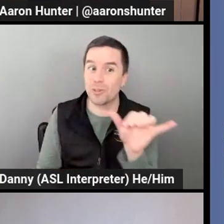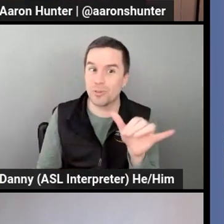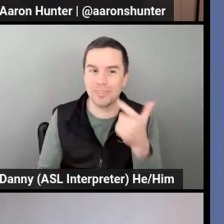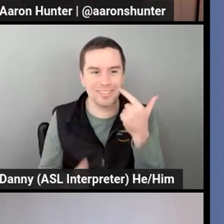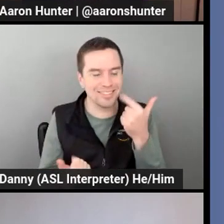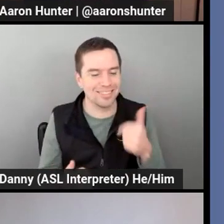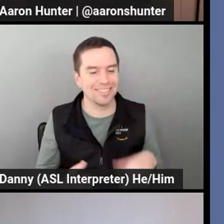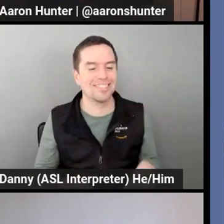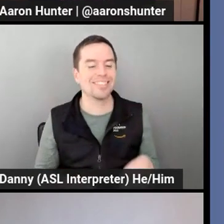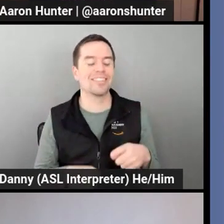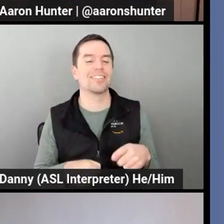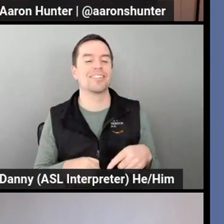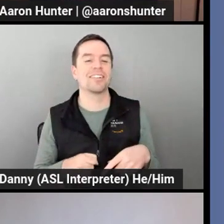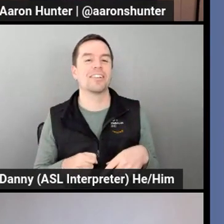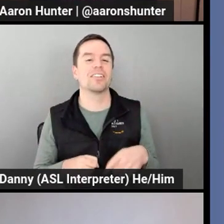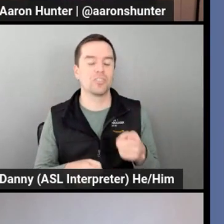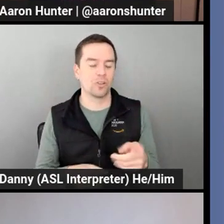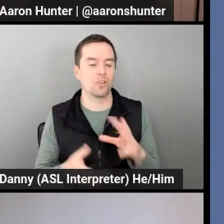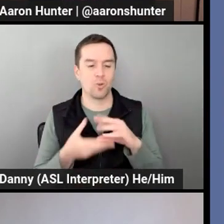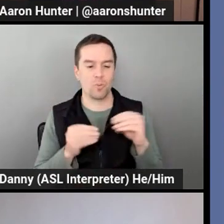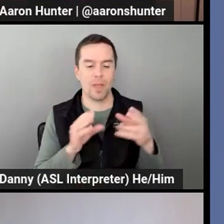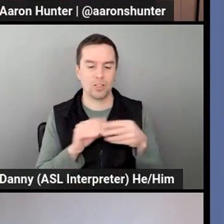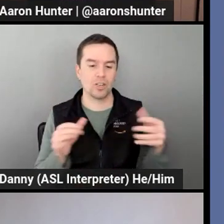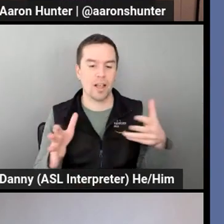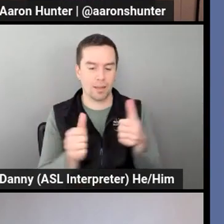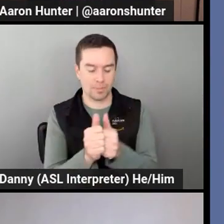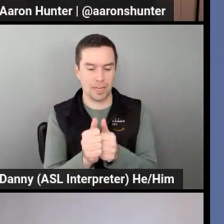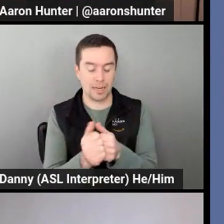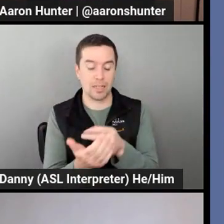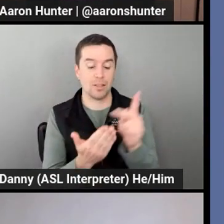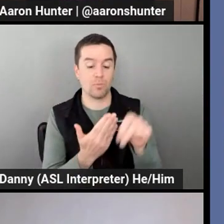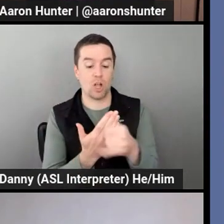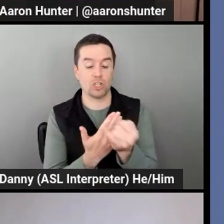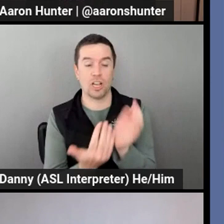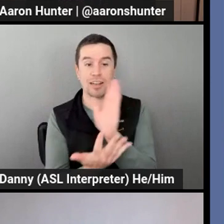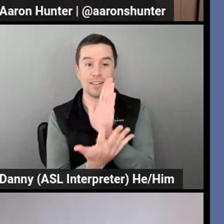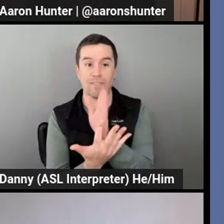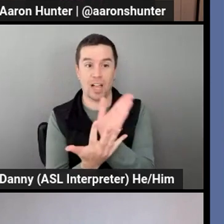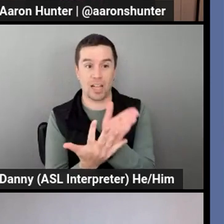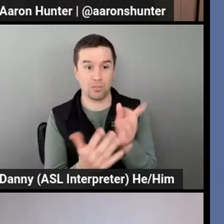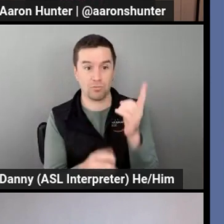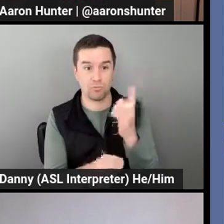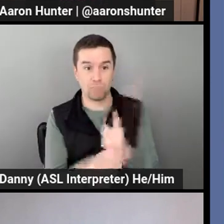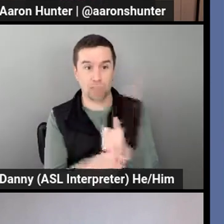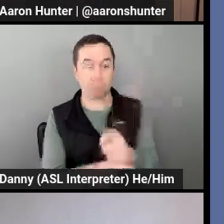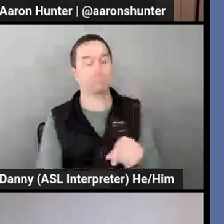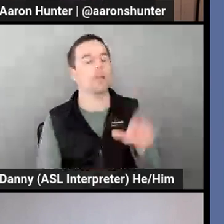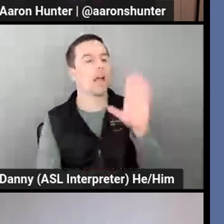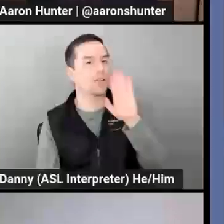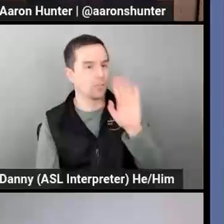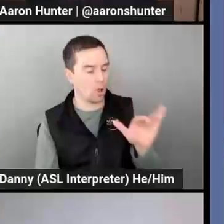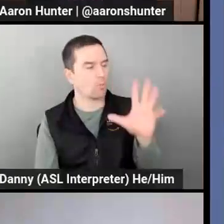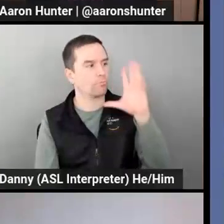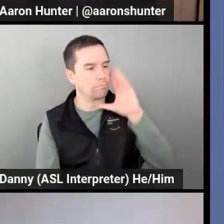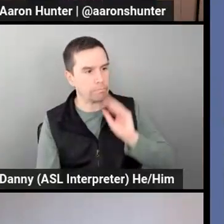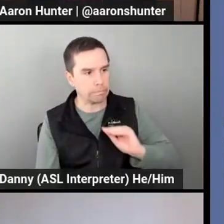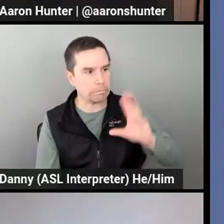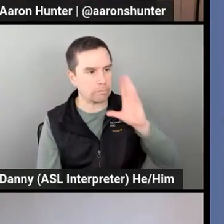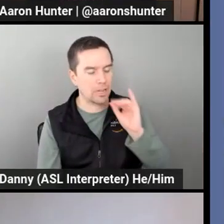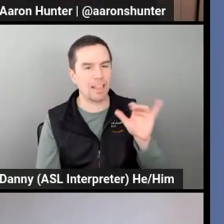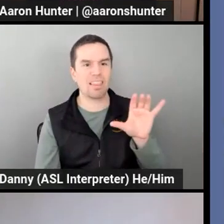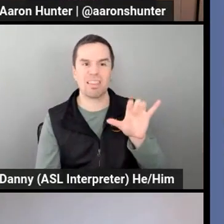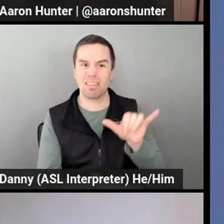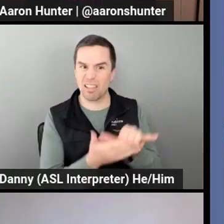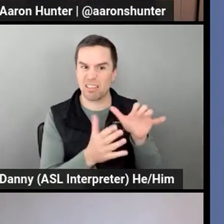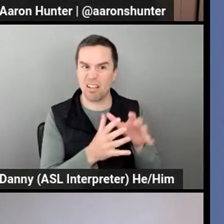So you mentioned updating the project file, right? I know from experience that is a significant amount of effort